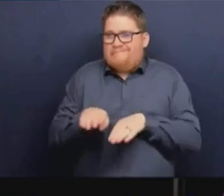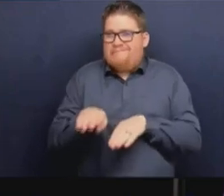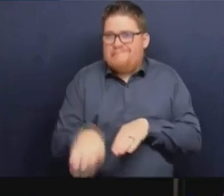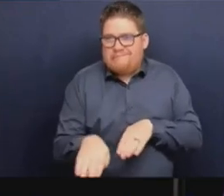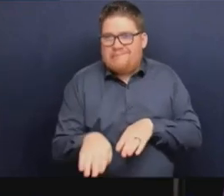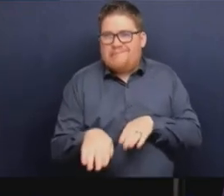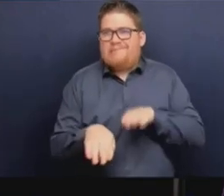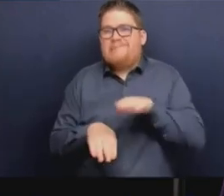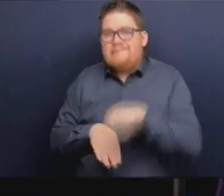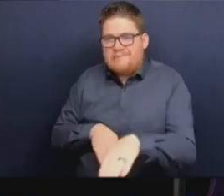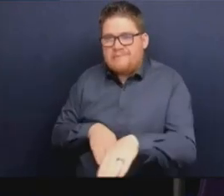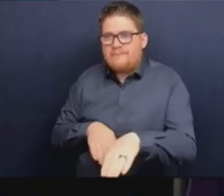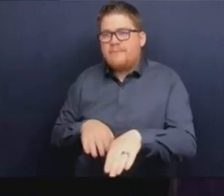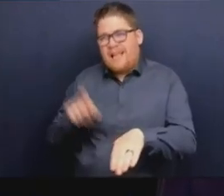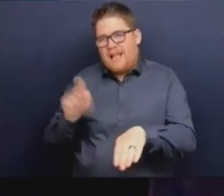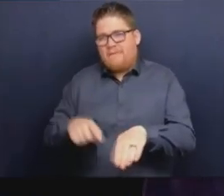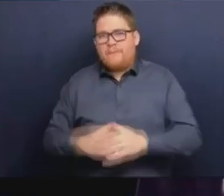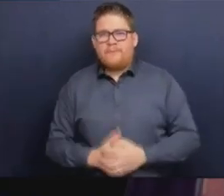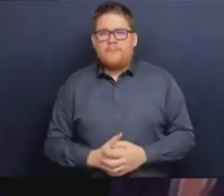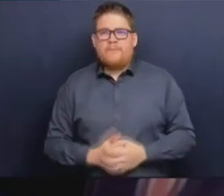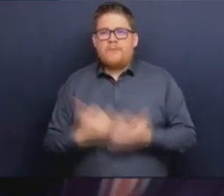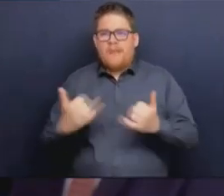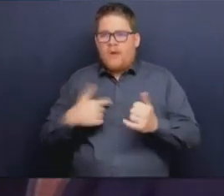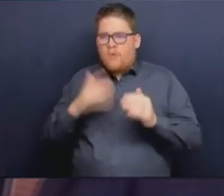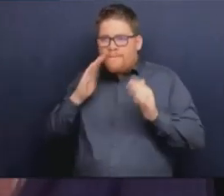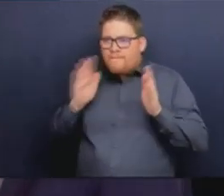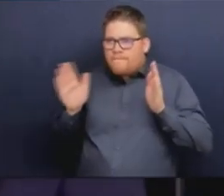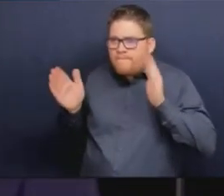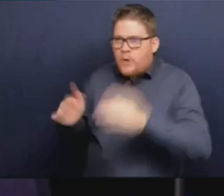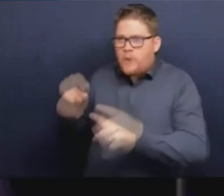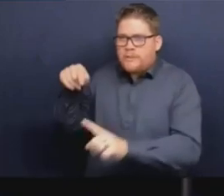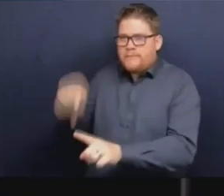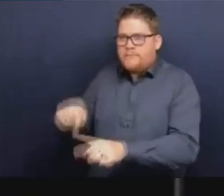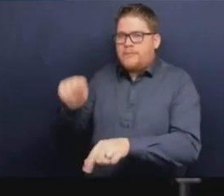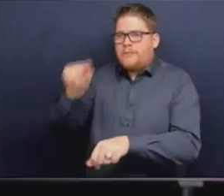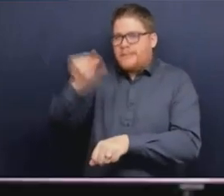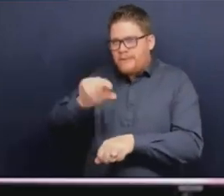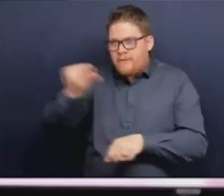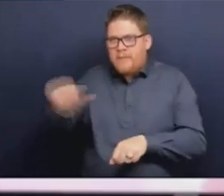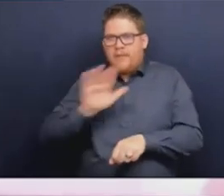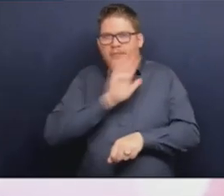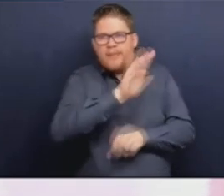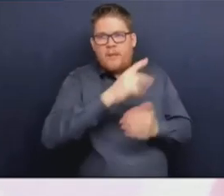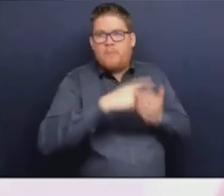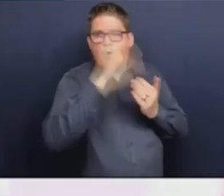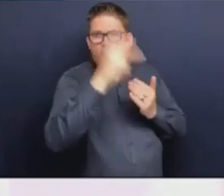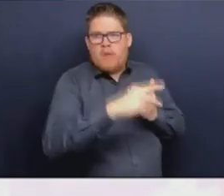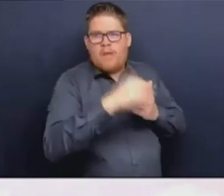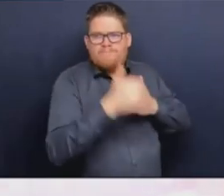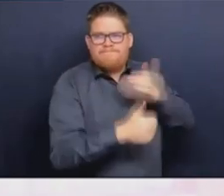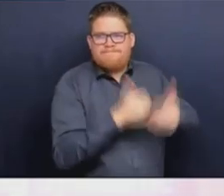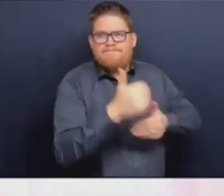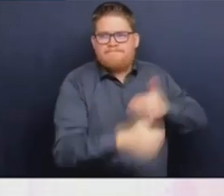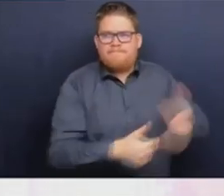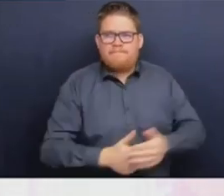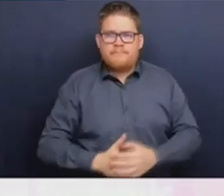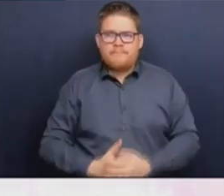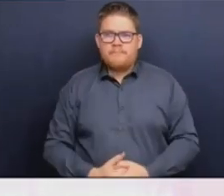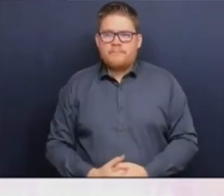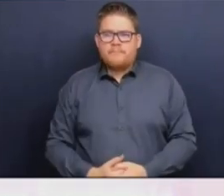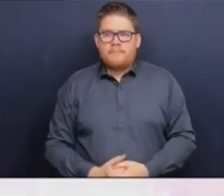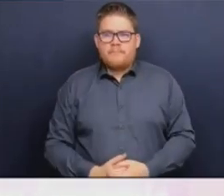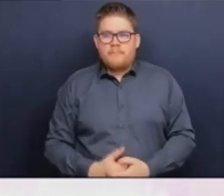core government programs. Thank you. Do you have a follow-up, Richard? Are there metrics to determine if this is working in terms